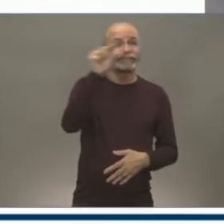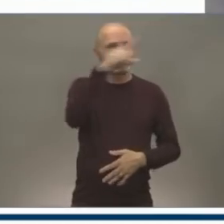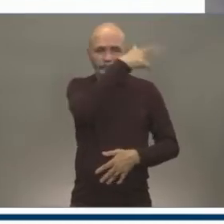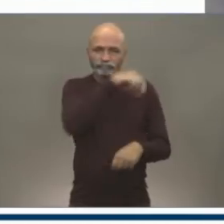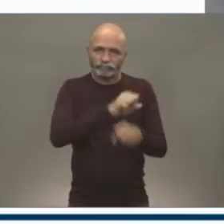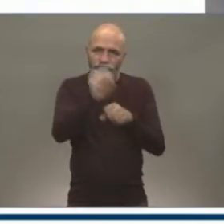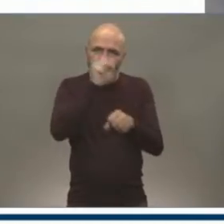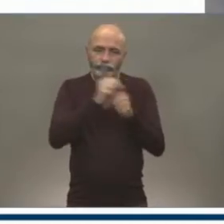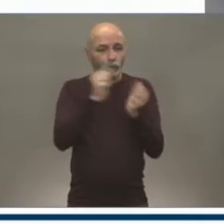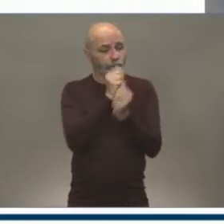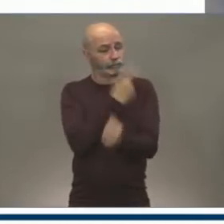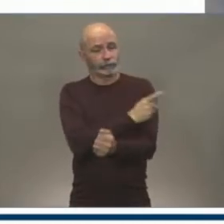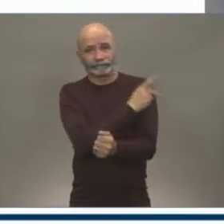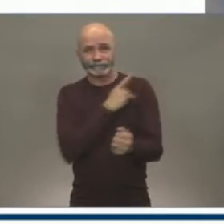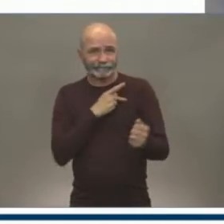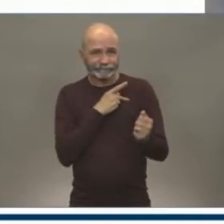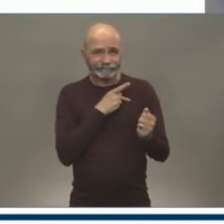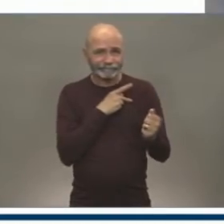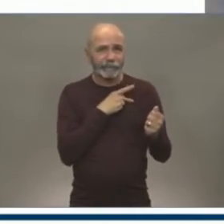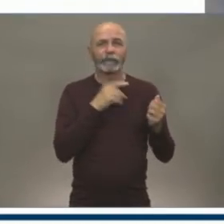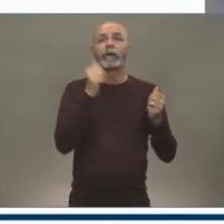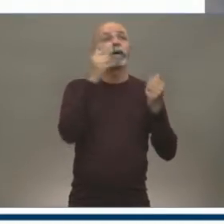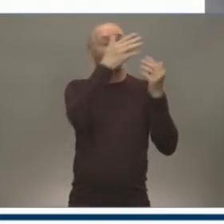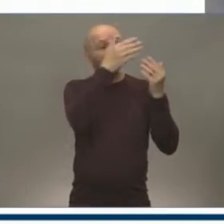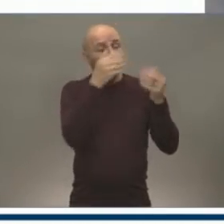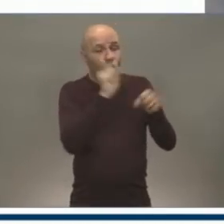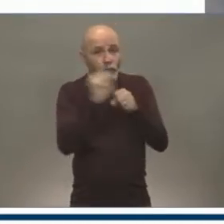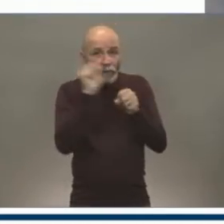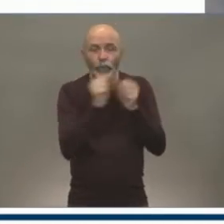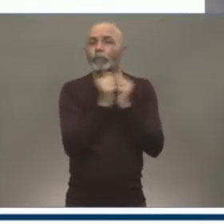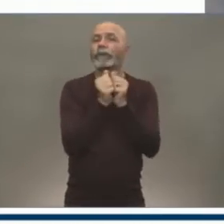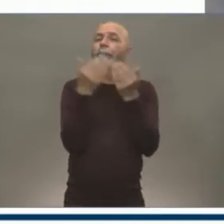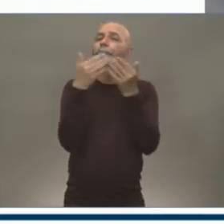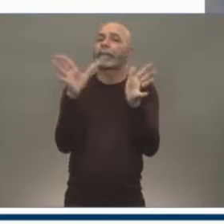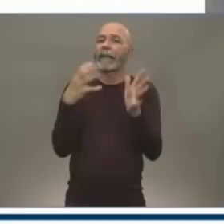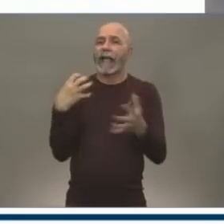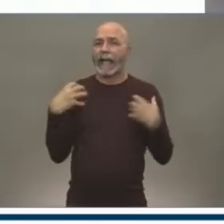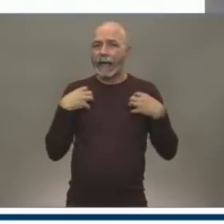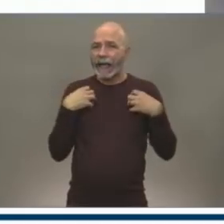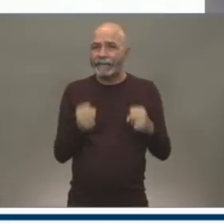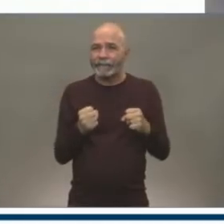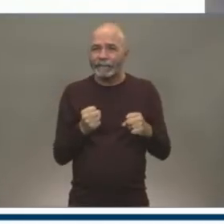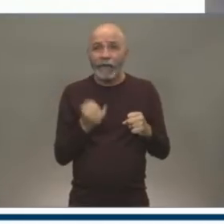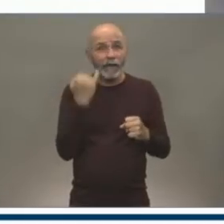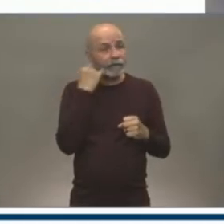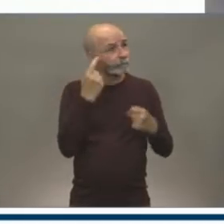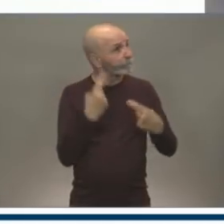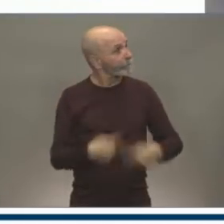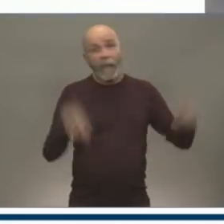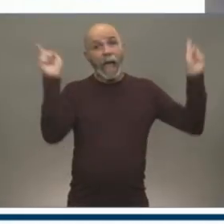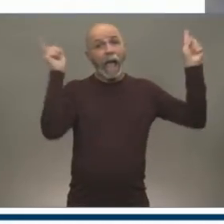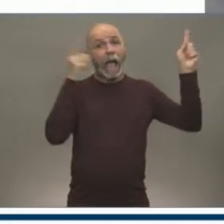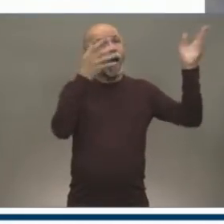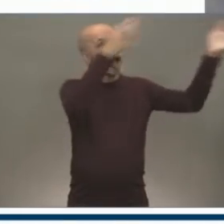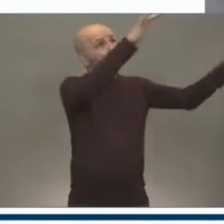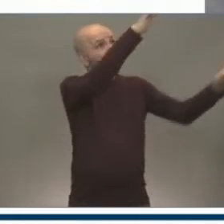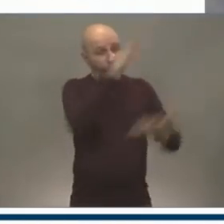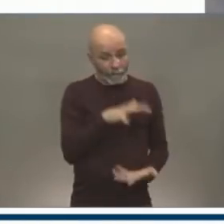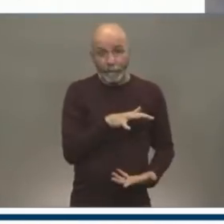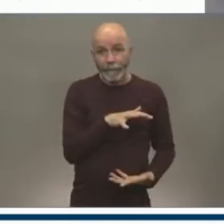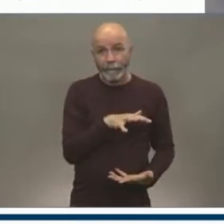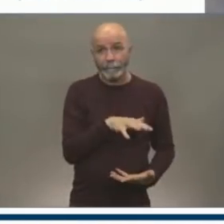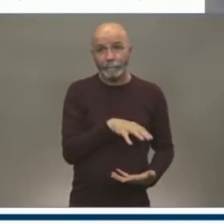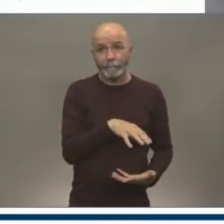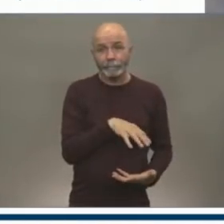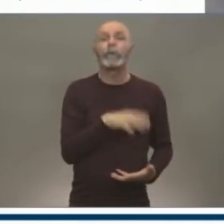health, are laying out those protocols so that when it arrives here, we will be able to distribute it and